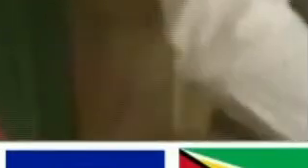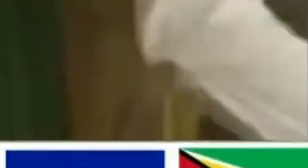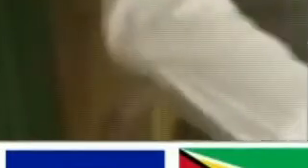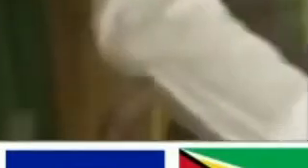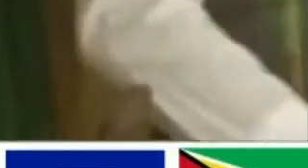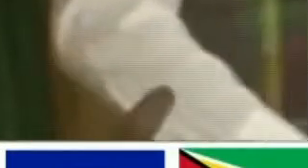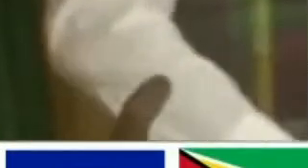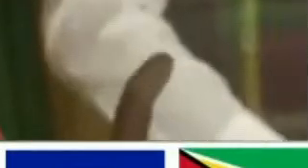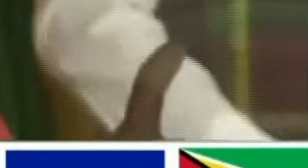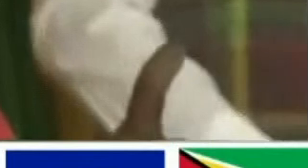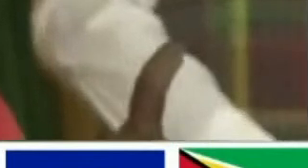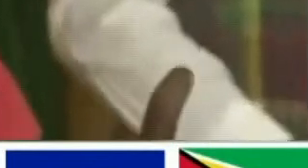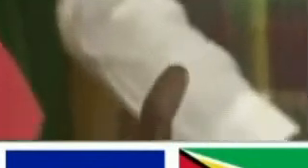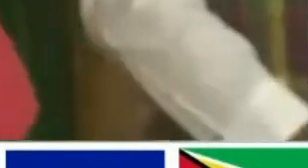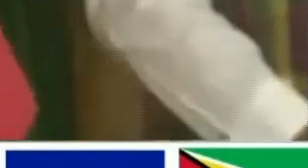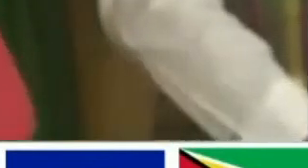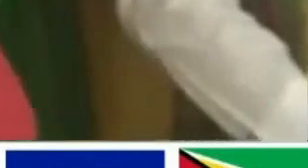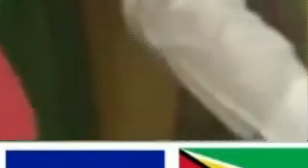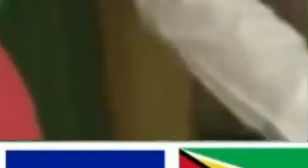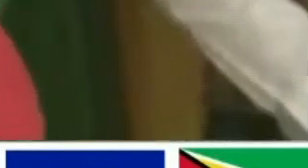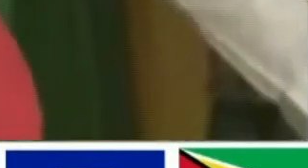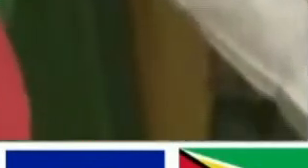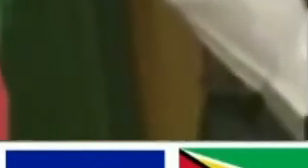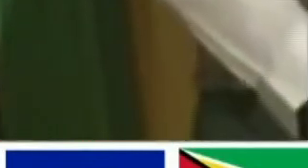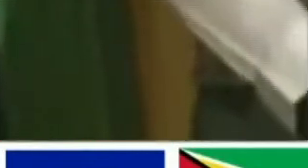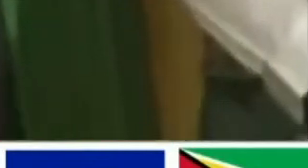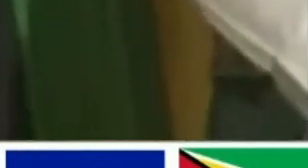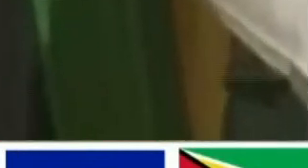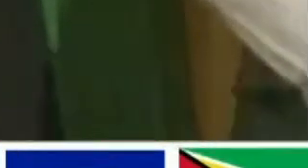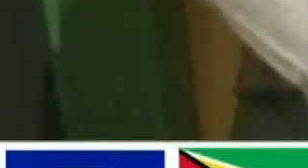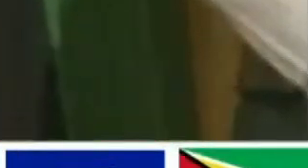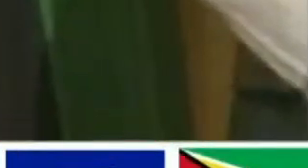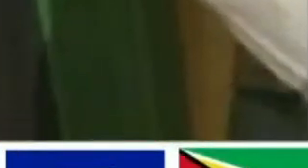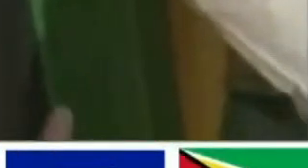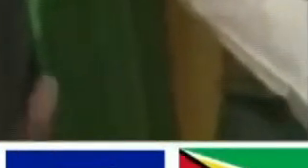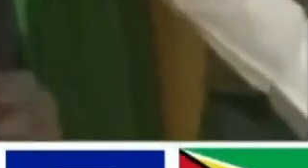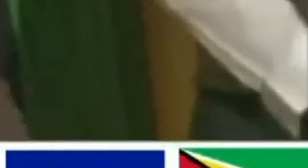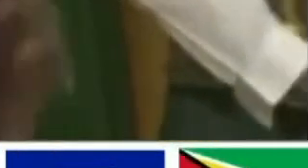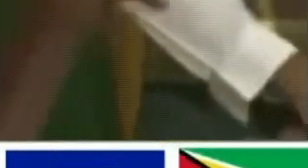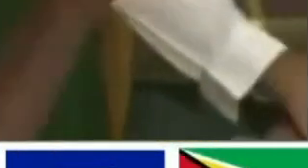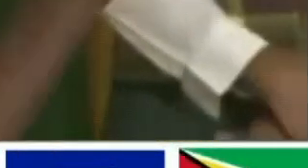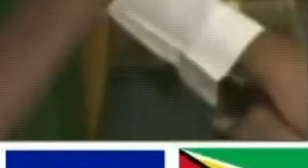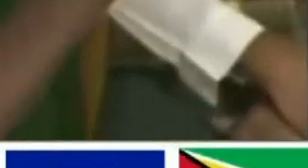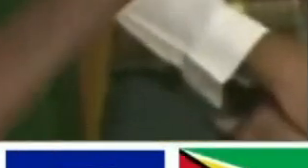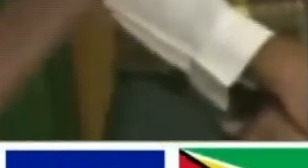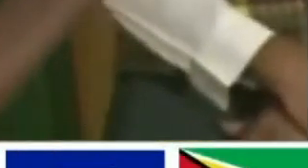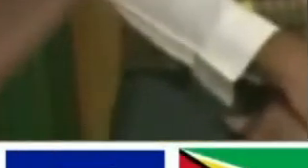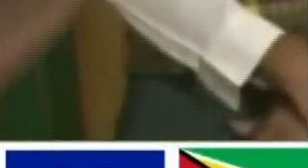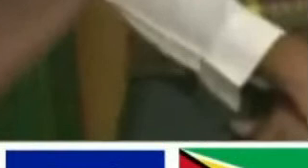put Mrs. and banker, I am big teacher for moving up fast.